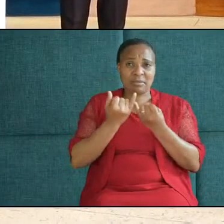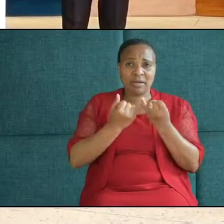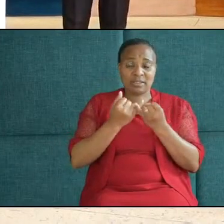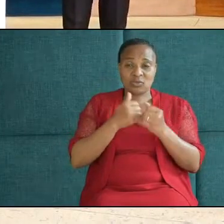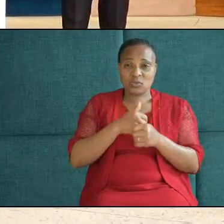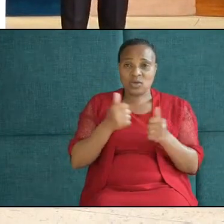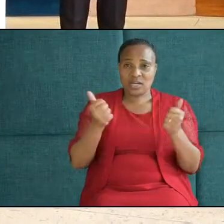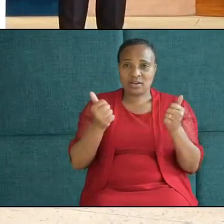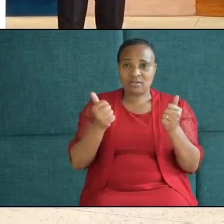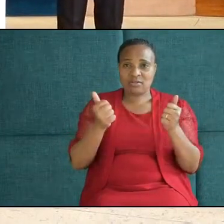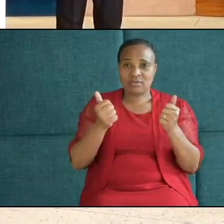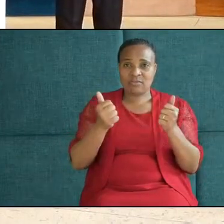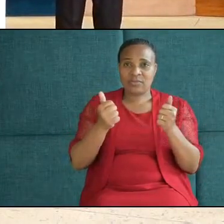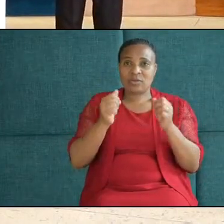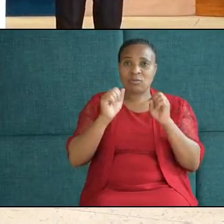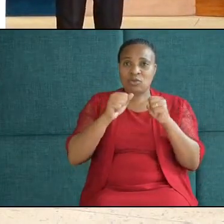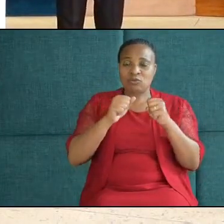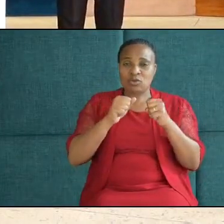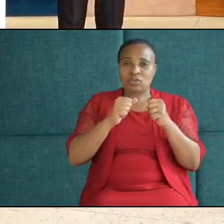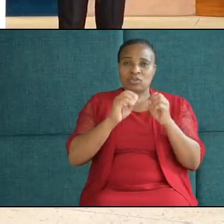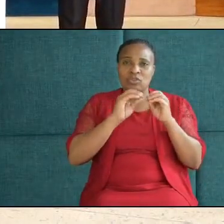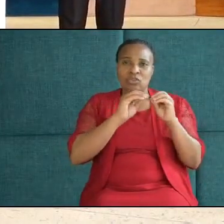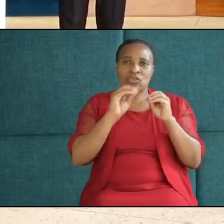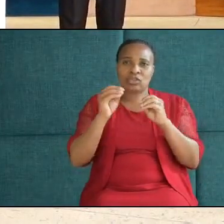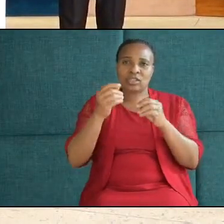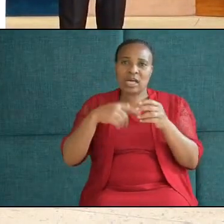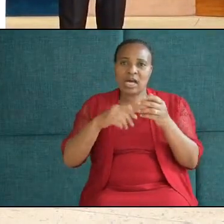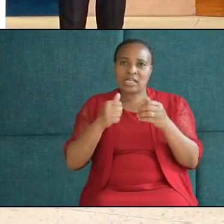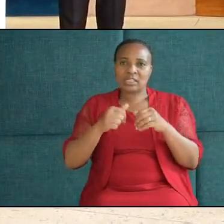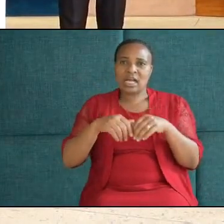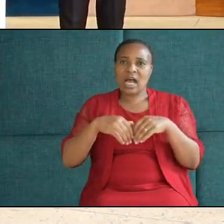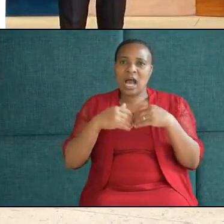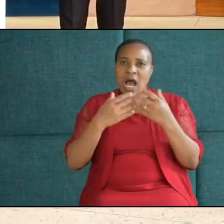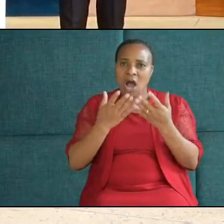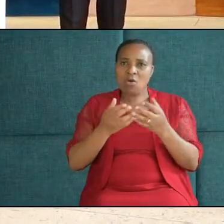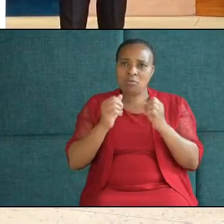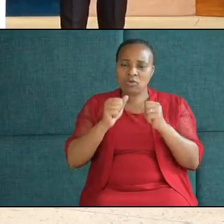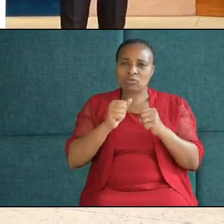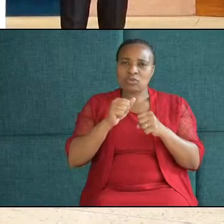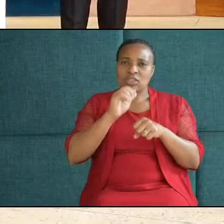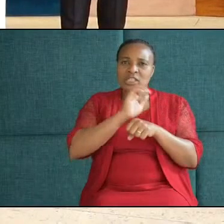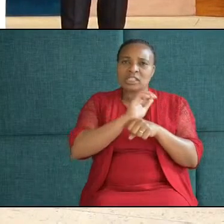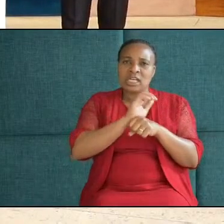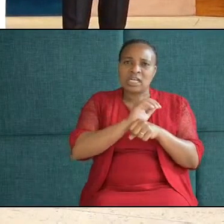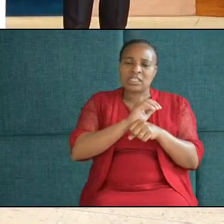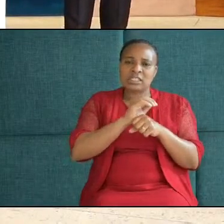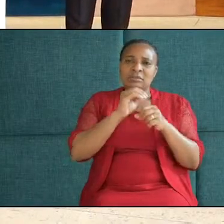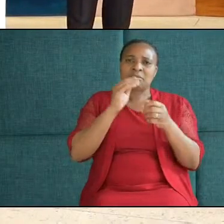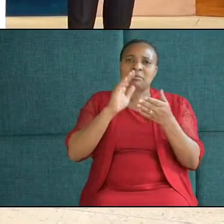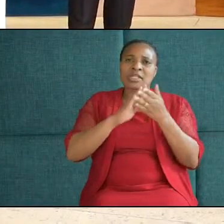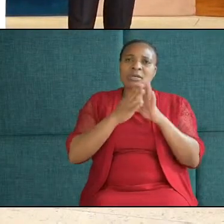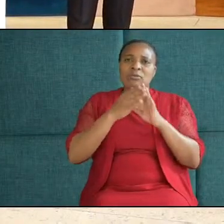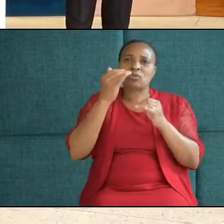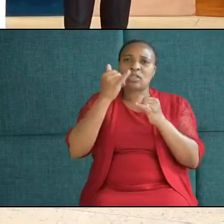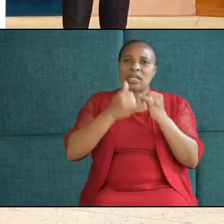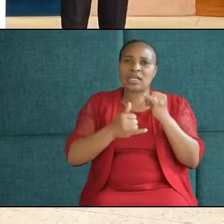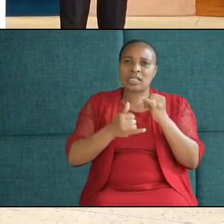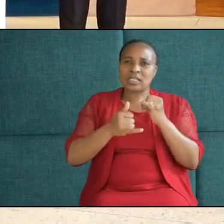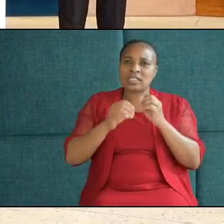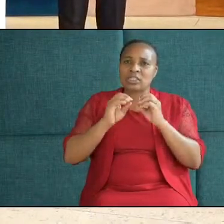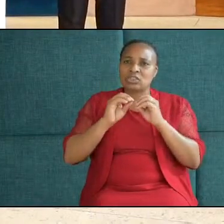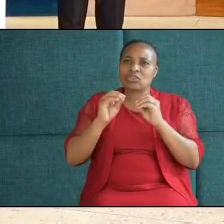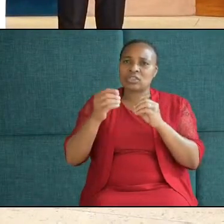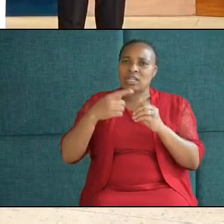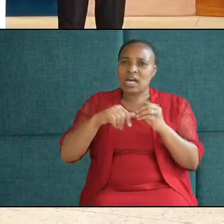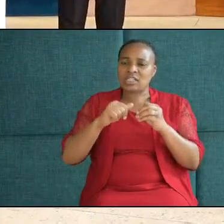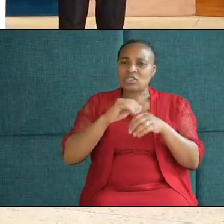Well, Elsie and Subira taught us how the earthly sanctuary came to an end. They taught us that